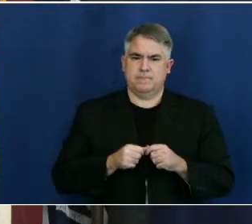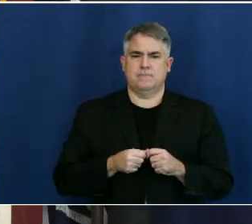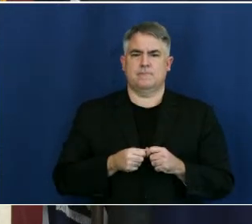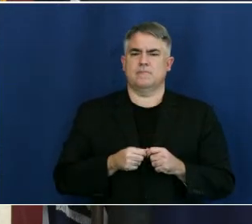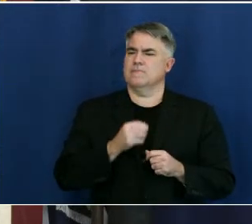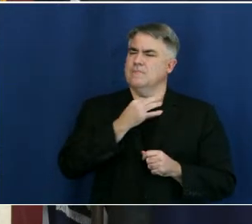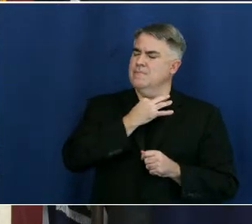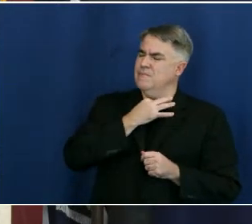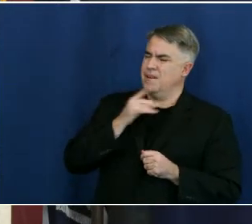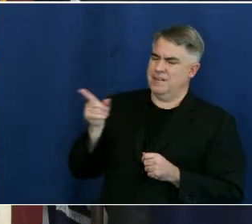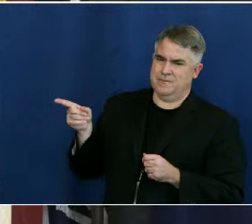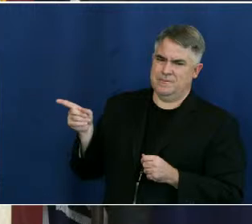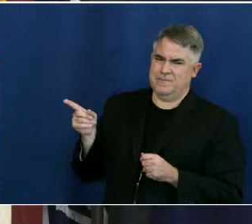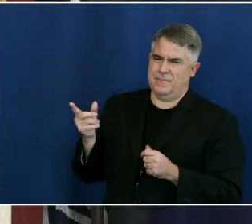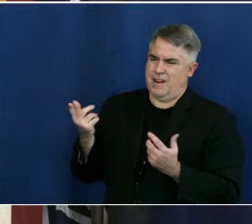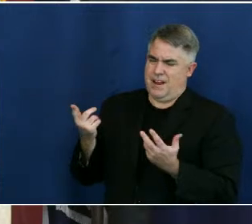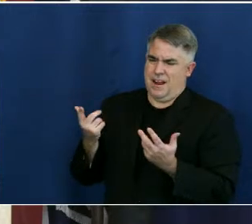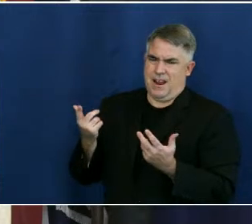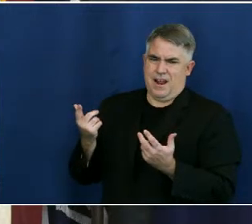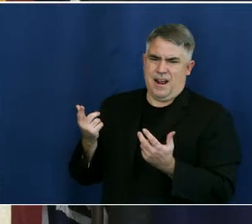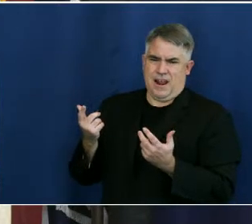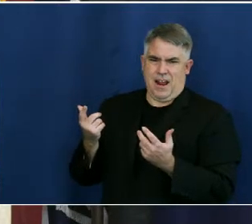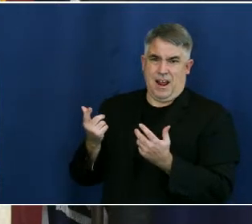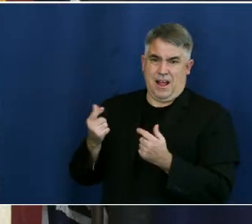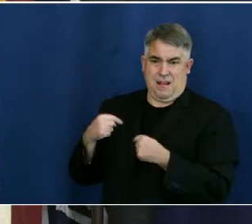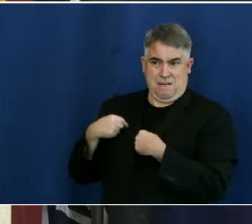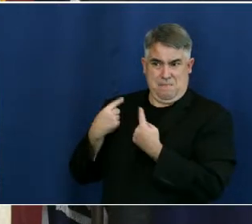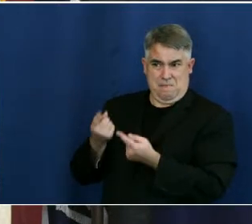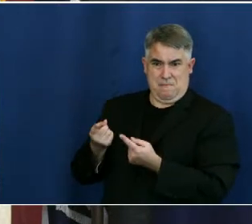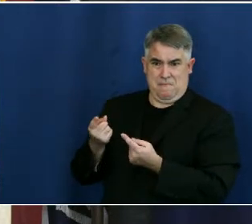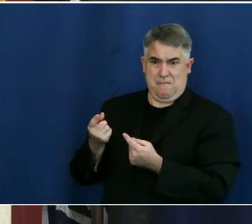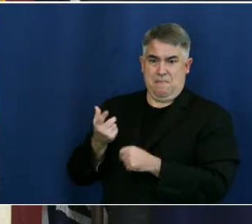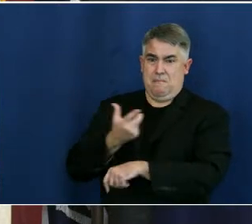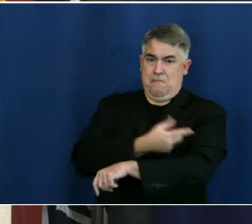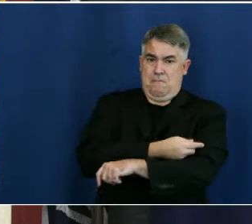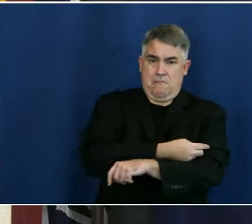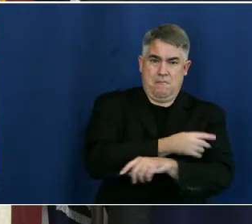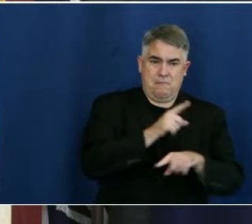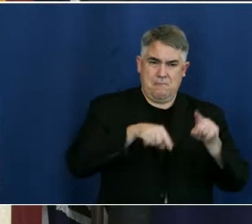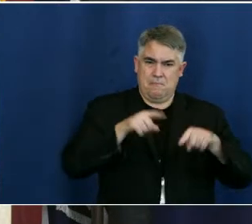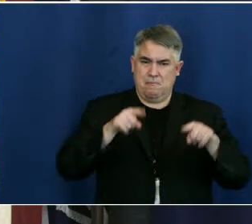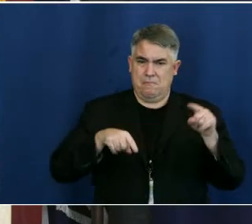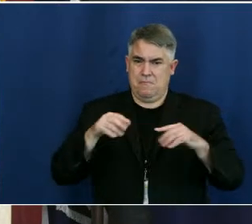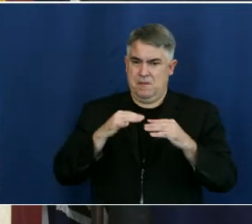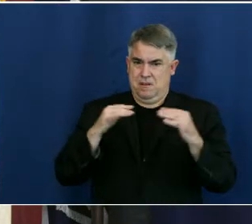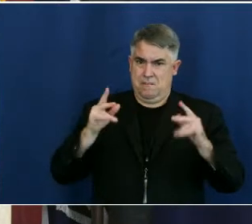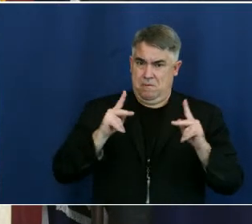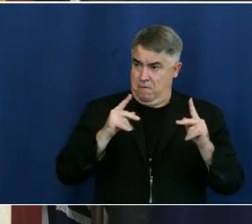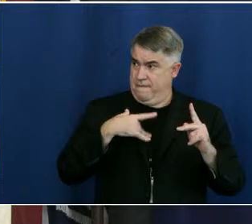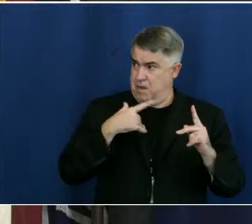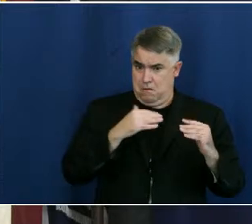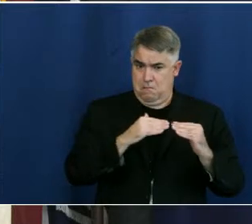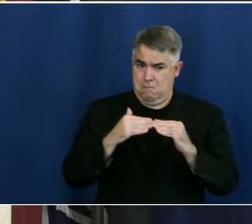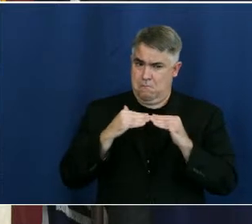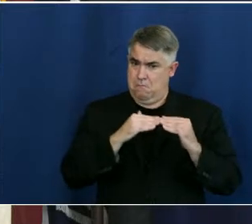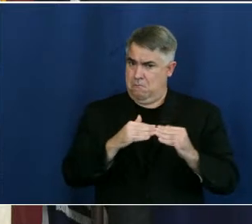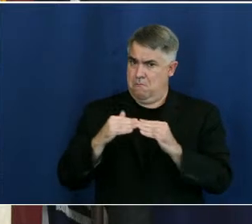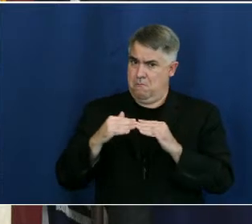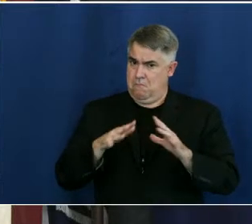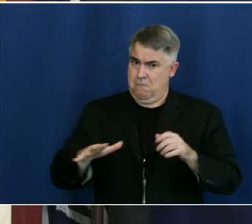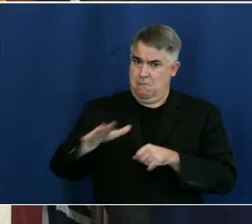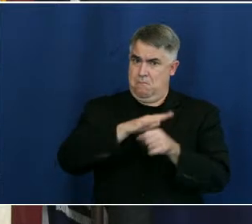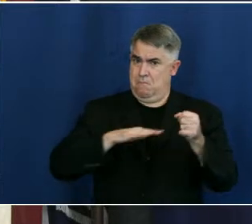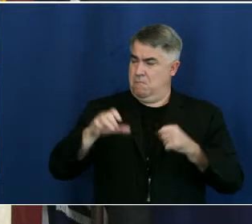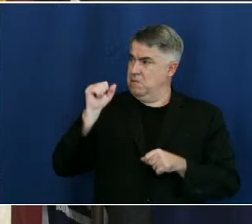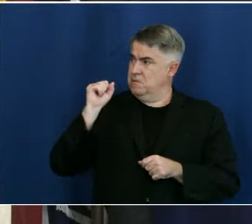how would you rate the job that the county is doing in terms of equitably administering this vaccine throughout the region? Is